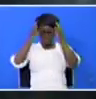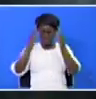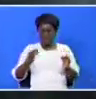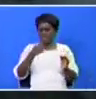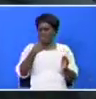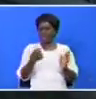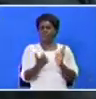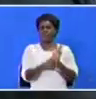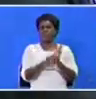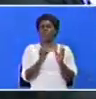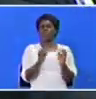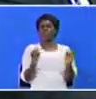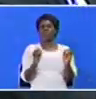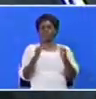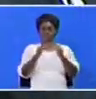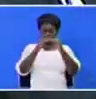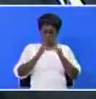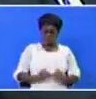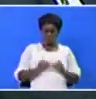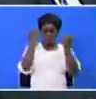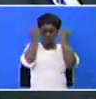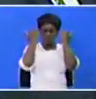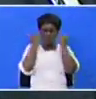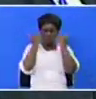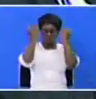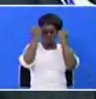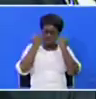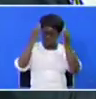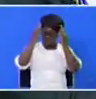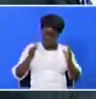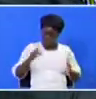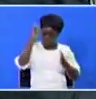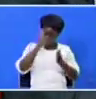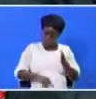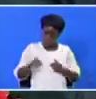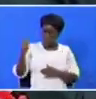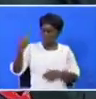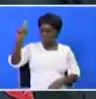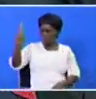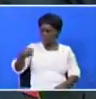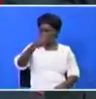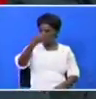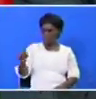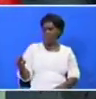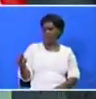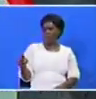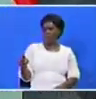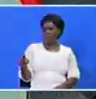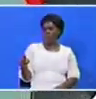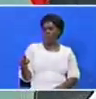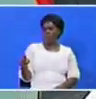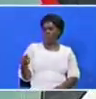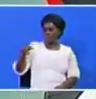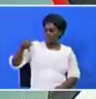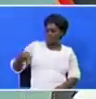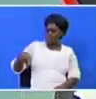problem with it. Then it was challenged in court. The court decided that award was improper. Mm-hmm. What did the